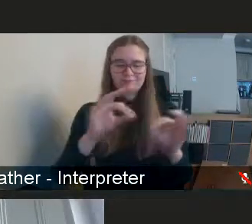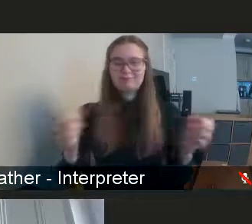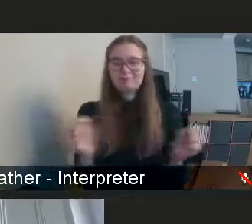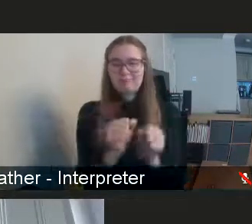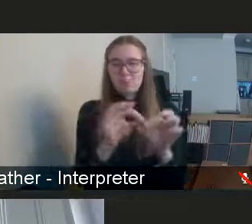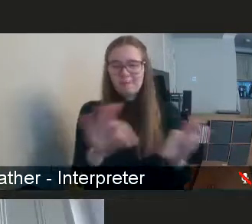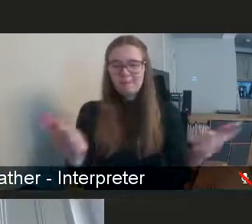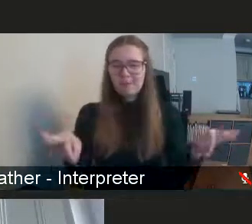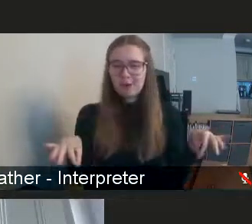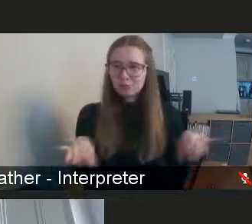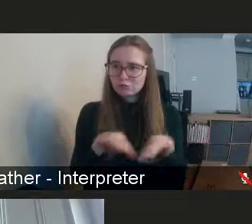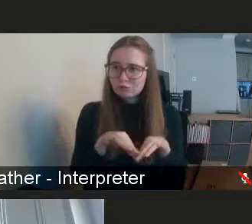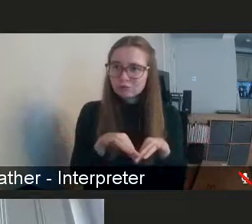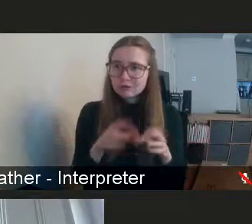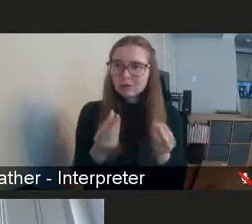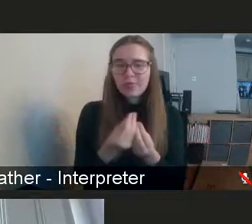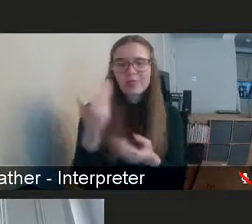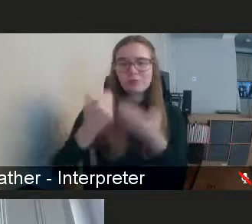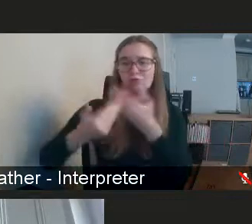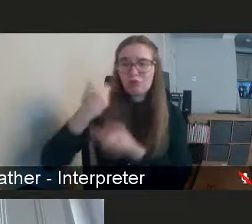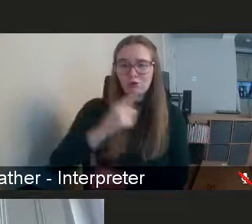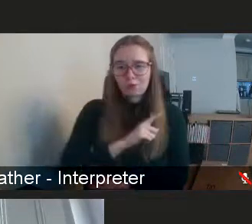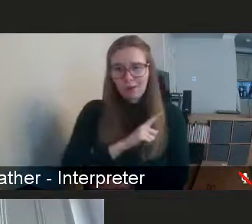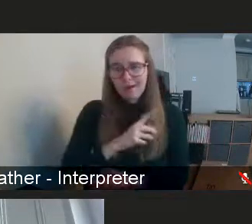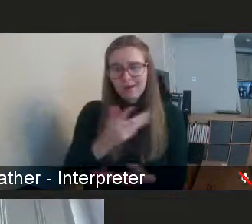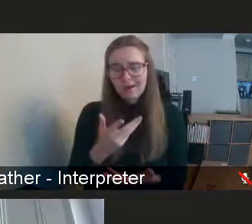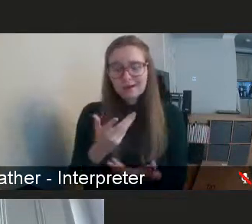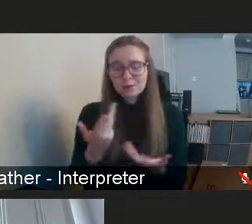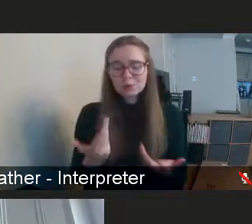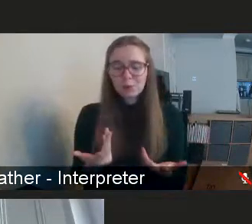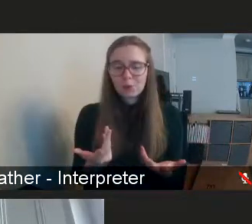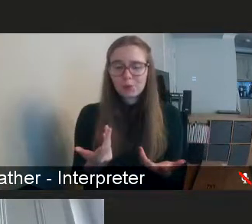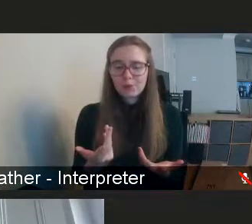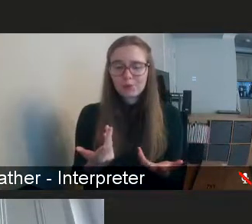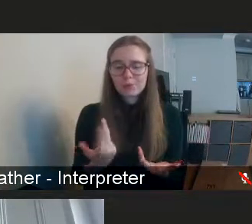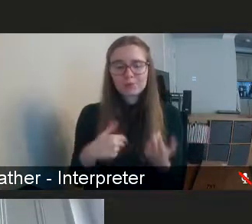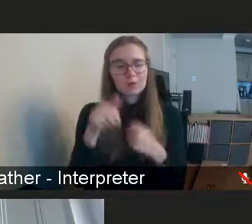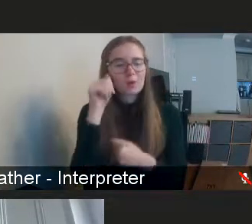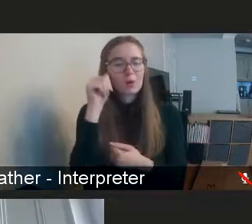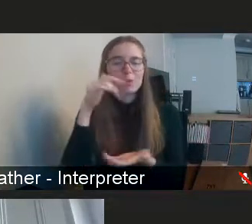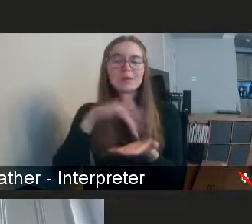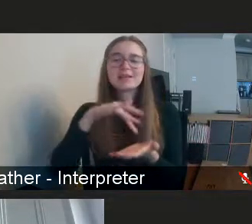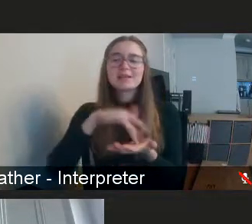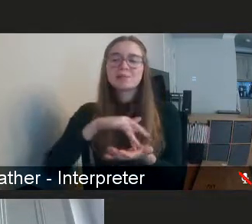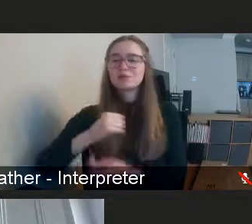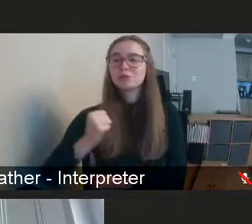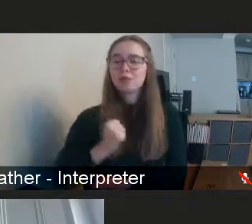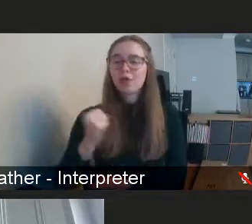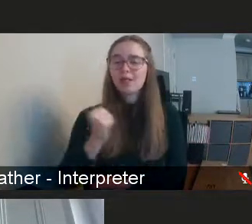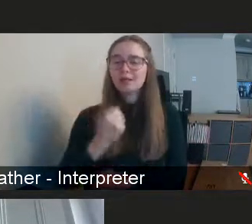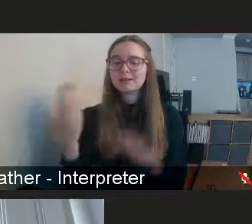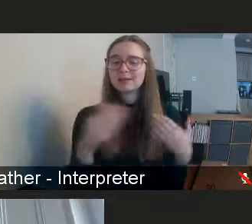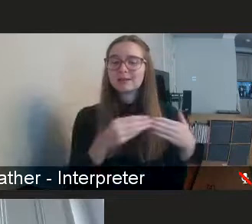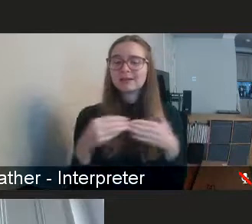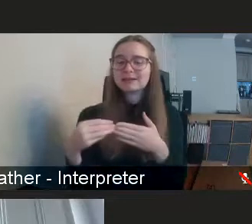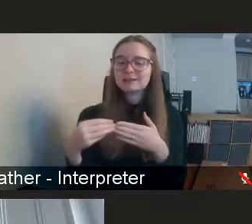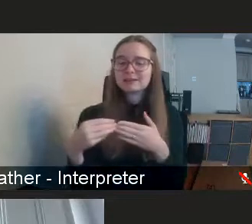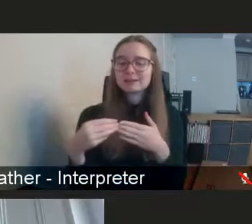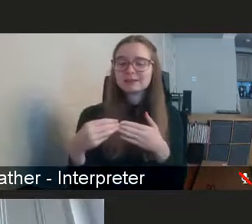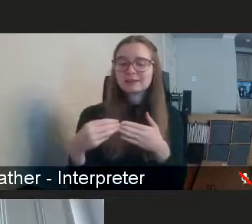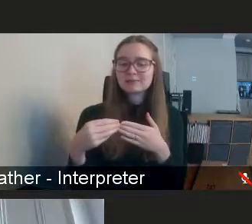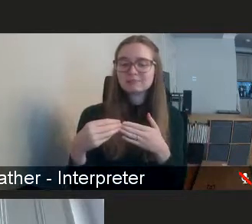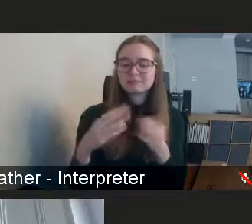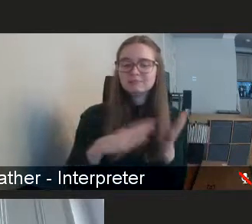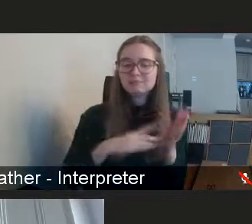know, for historic reasons. But we know that, I mean, we're the centre of Scotland's only metropolitan region, you know,